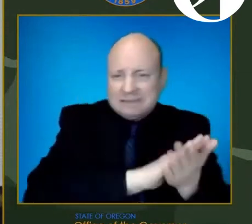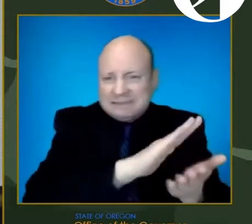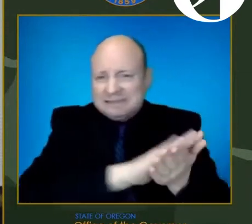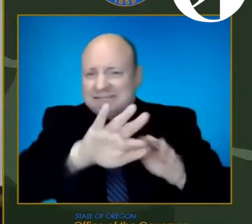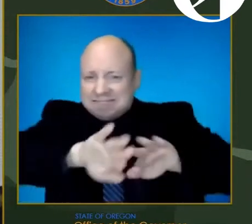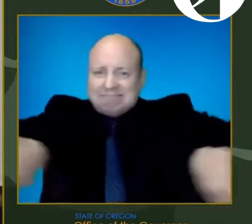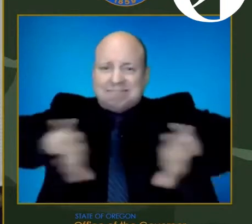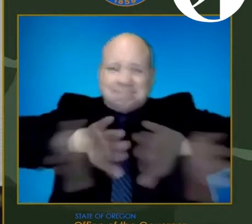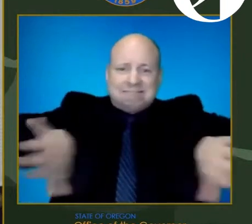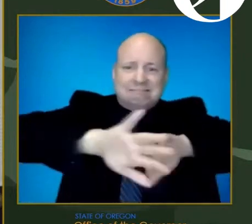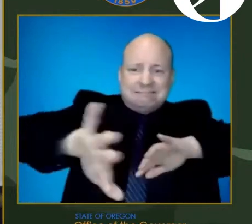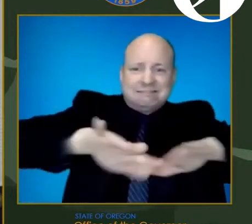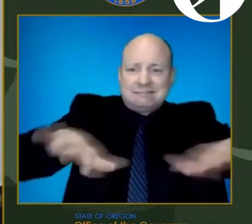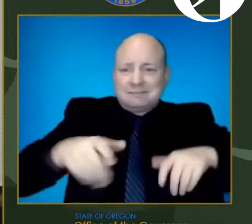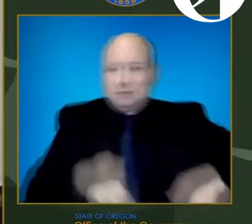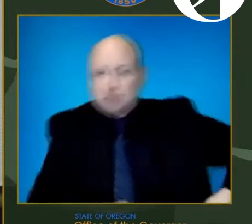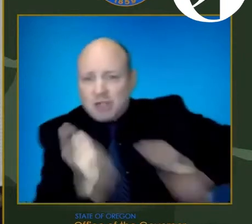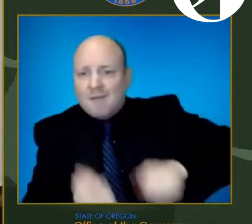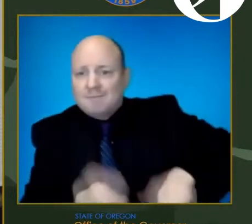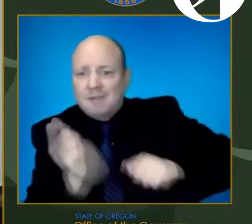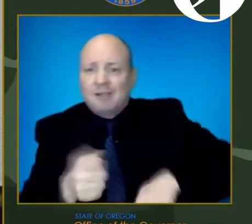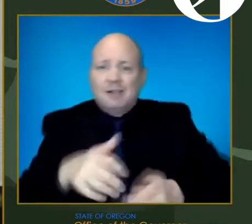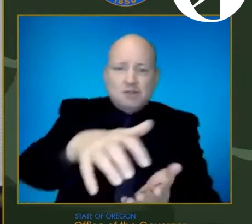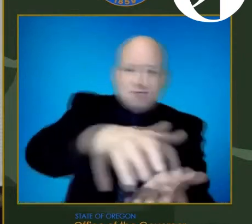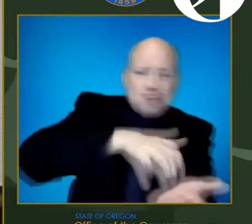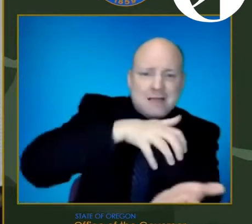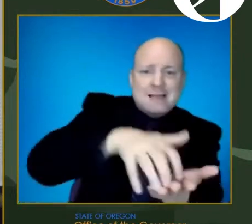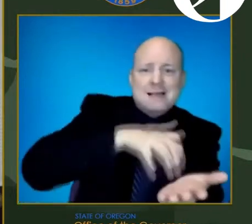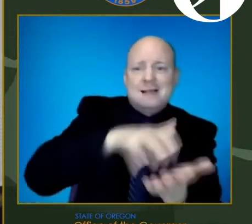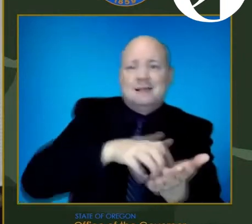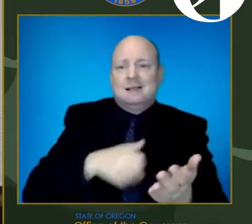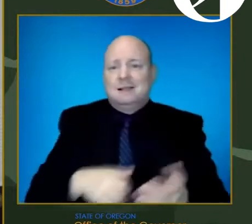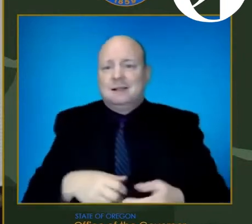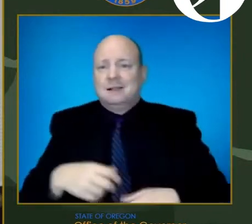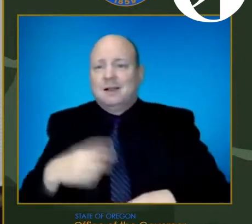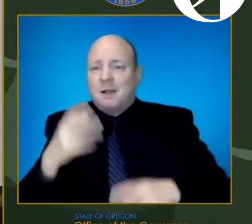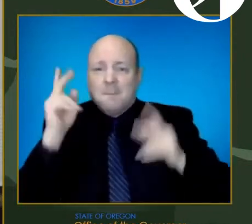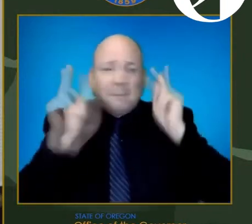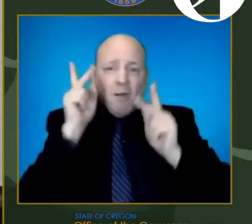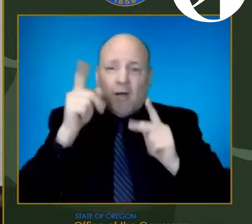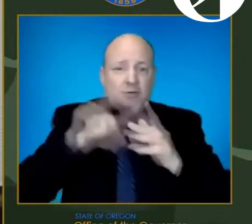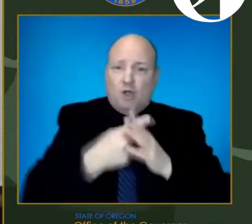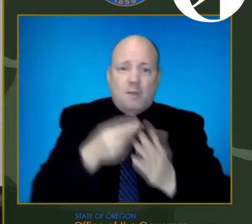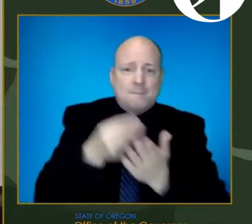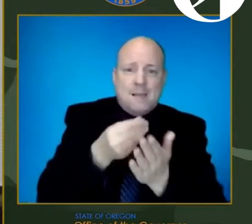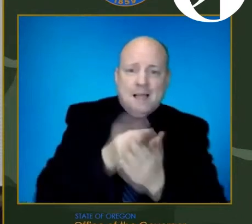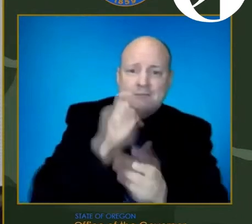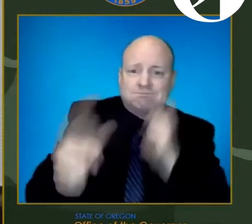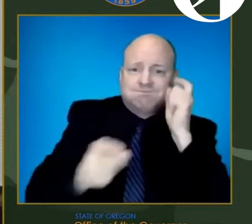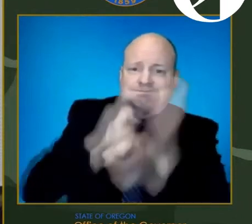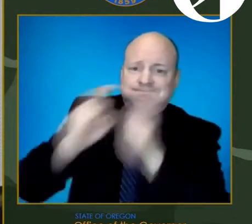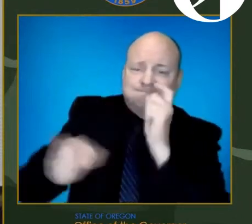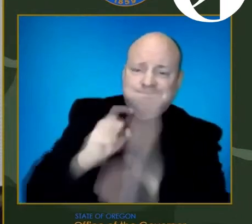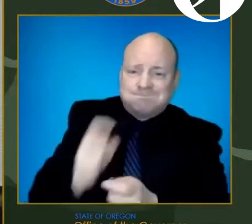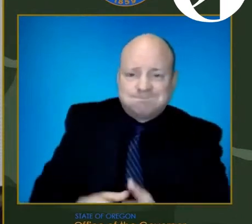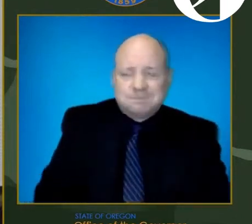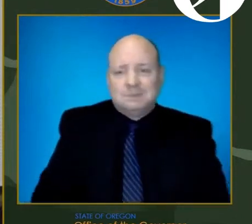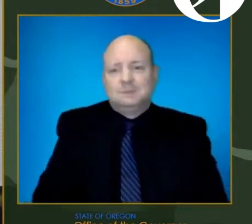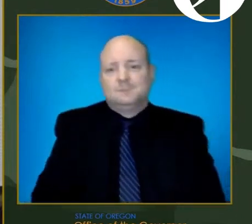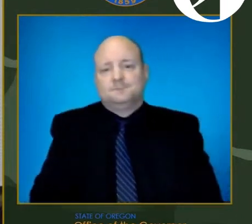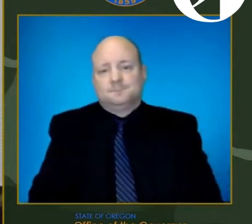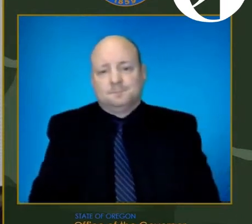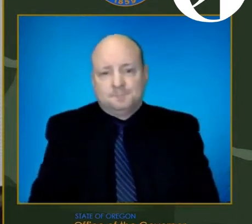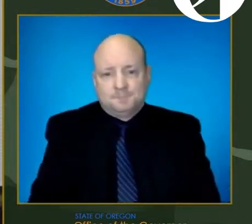shovels and rakes that folks may not have any longer because everything burned. The Tool Lending Library is a